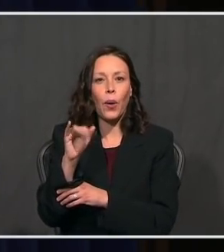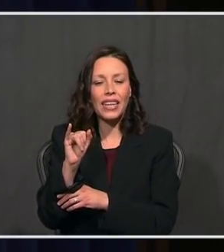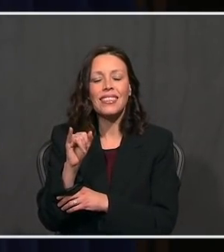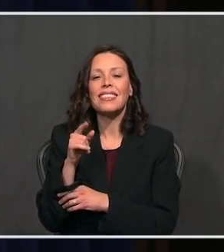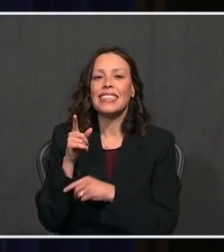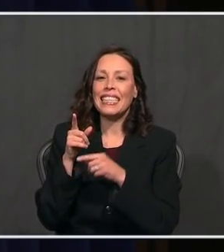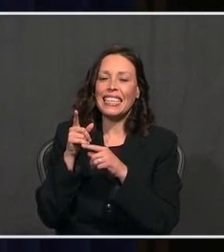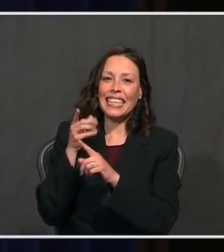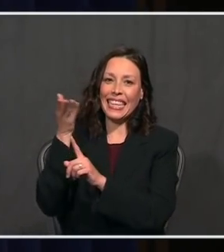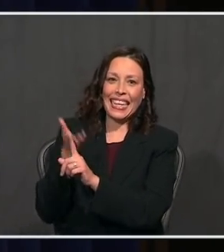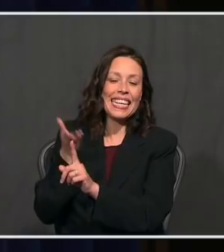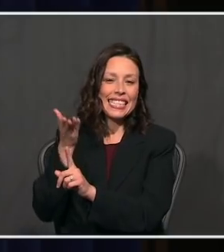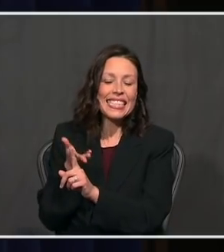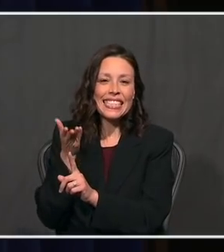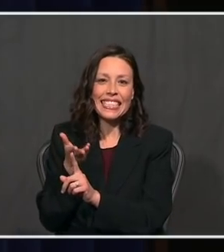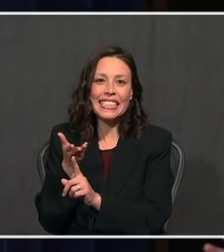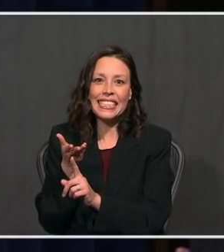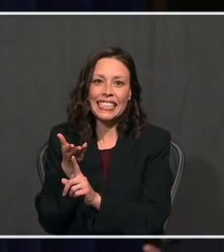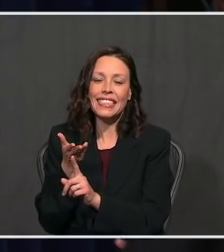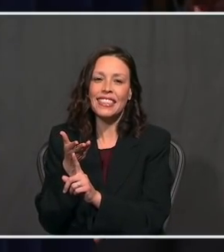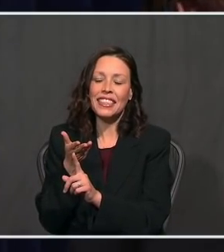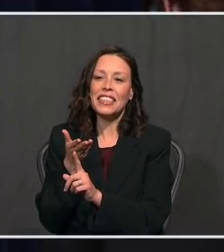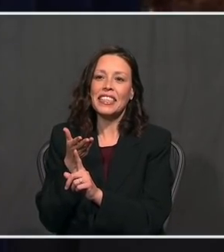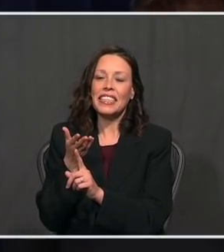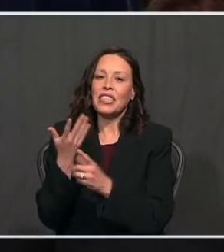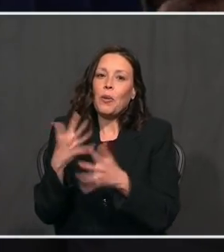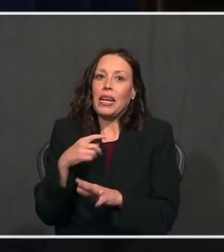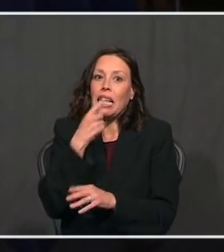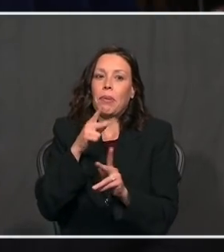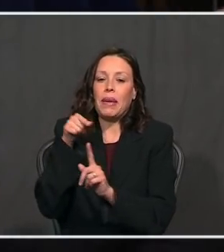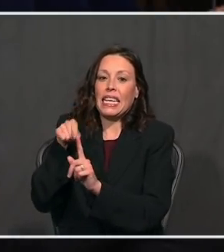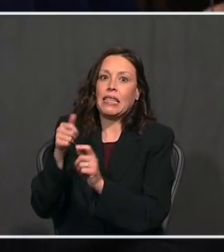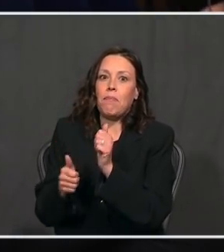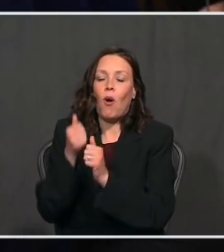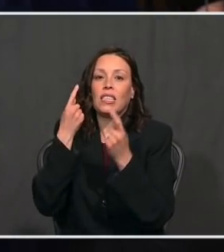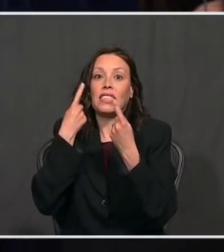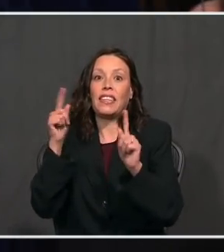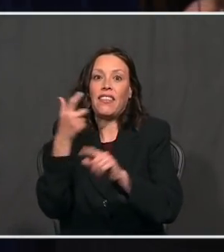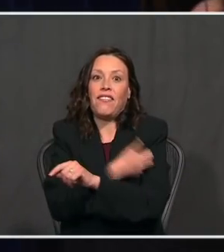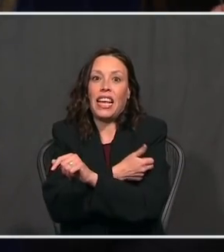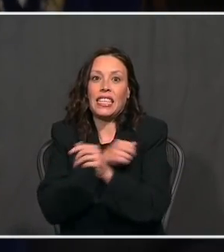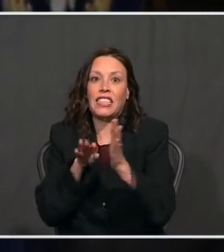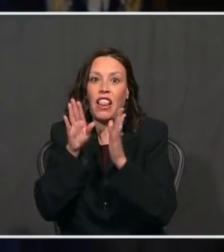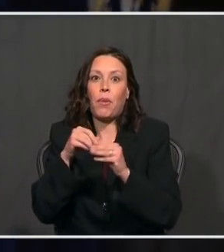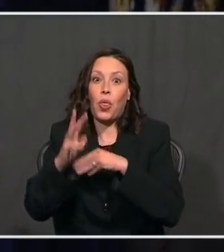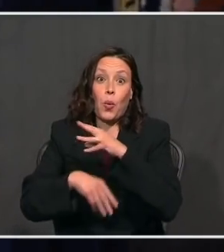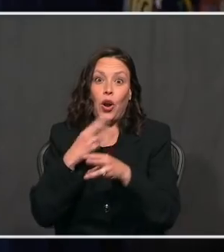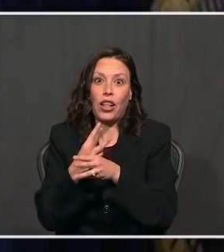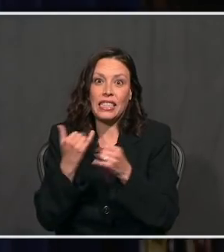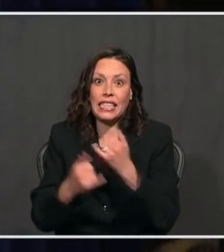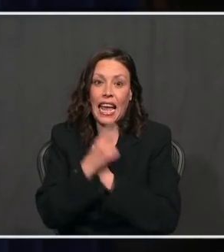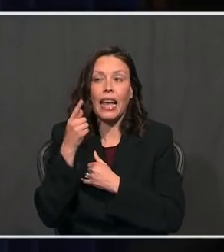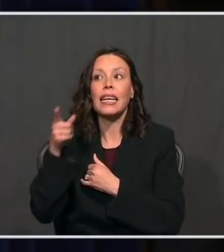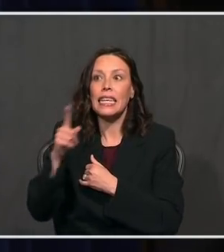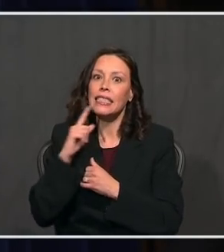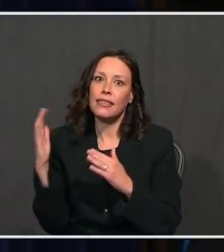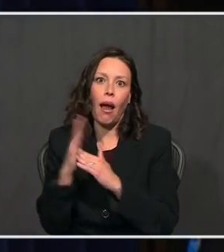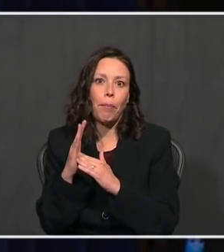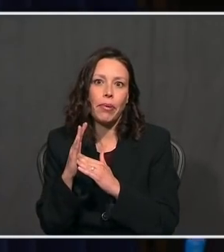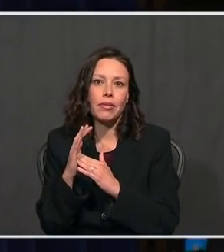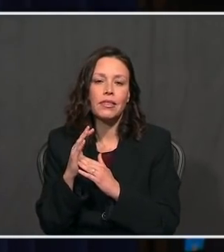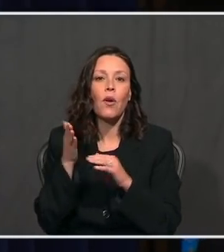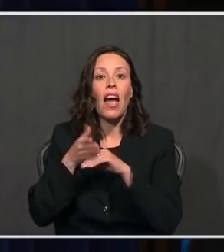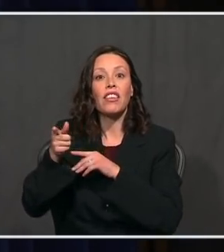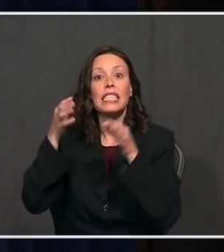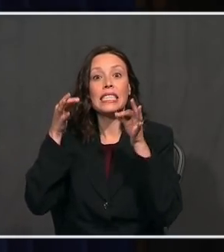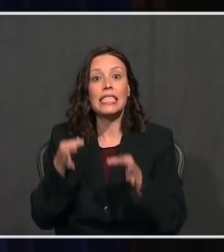pretty reticent about telling folks he's the most successful vaccine developer in the world today. So after he decided